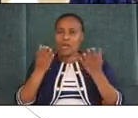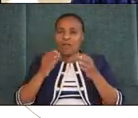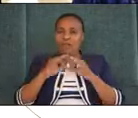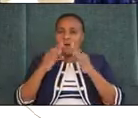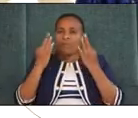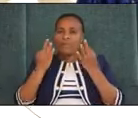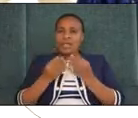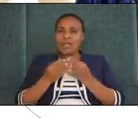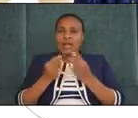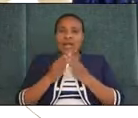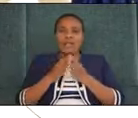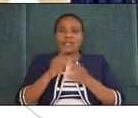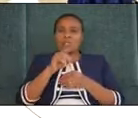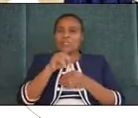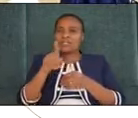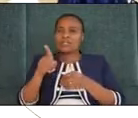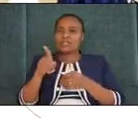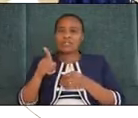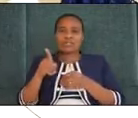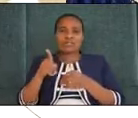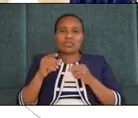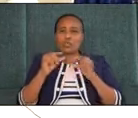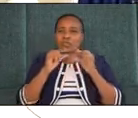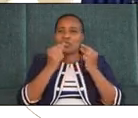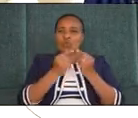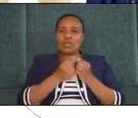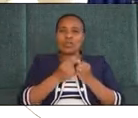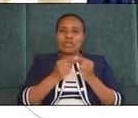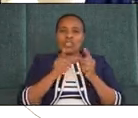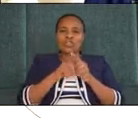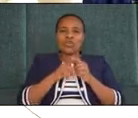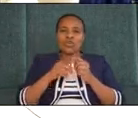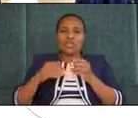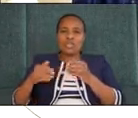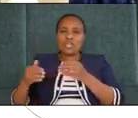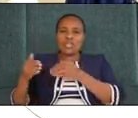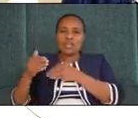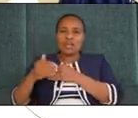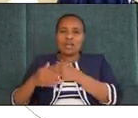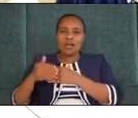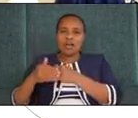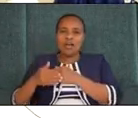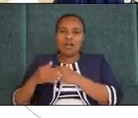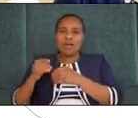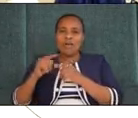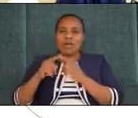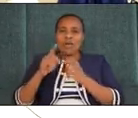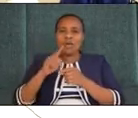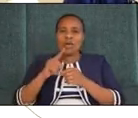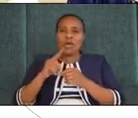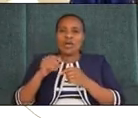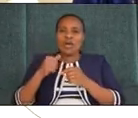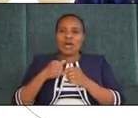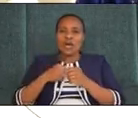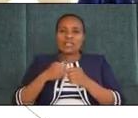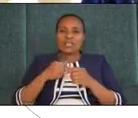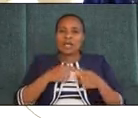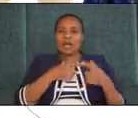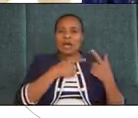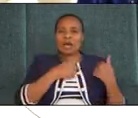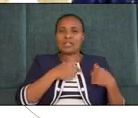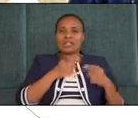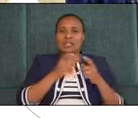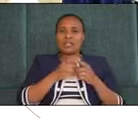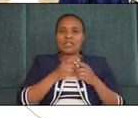family and these folks are so near. And when one has